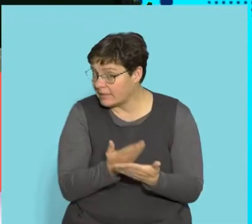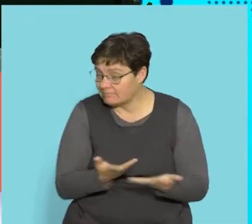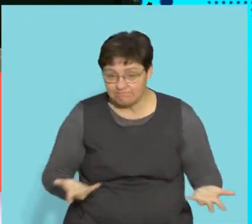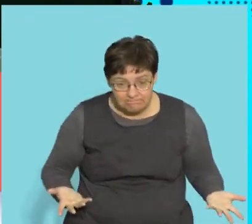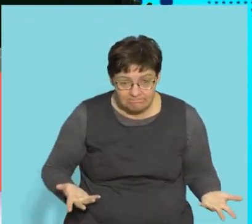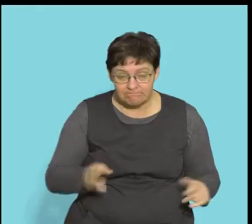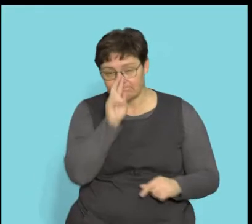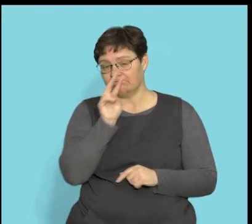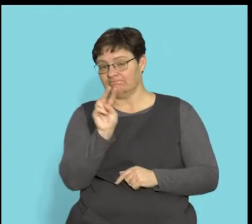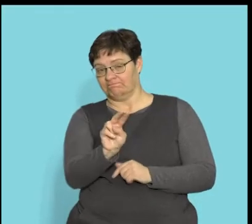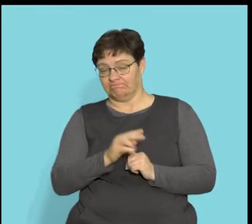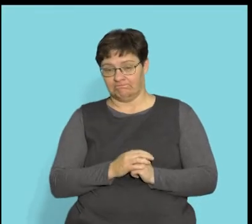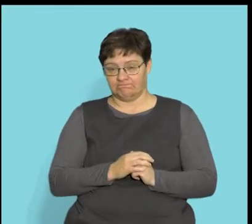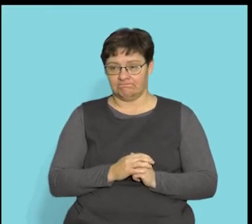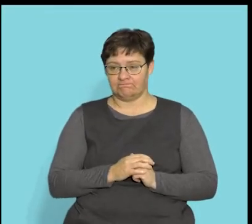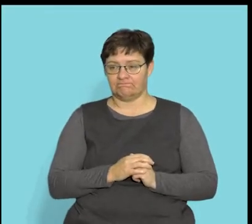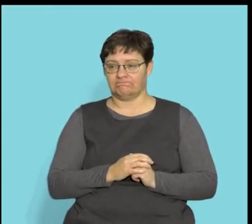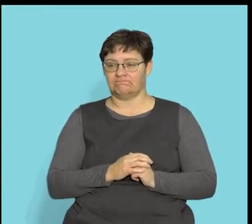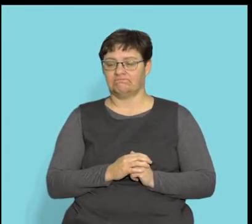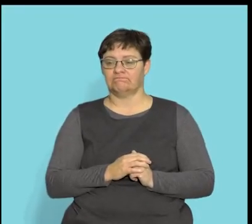back to the board.